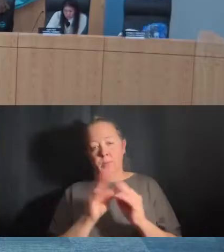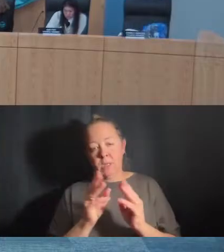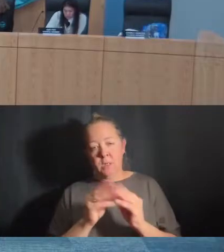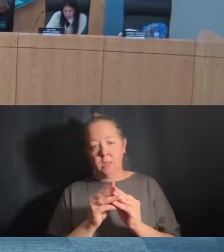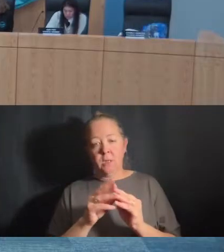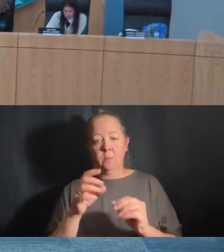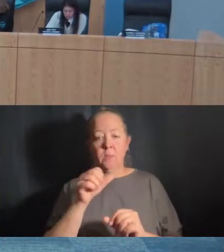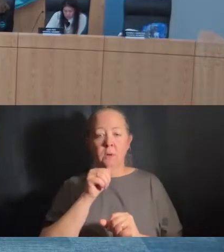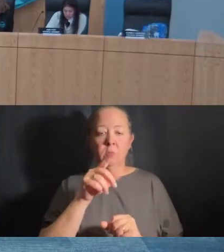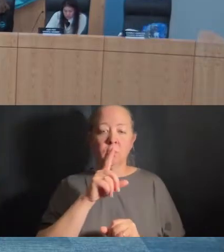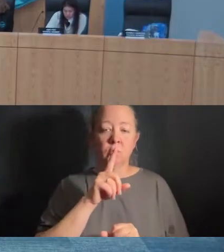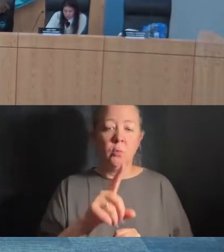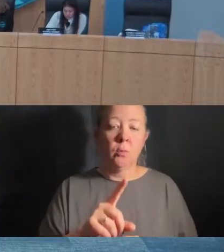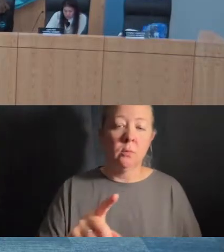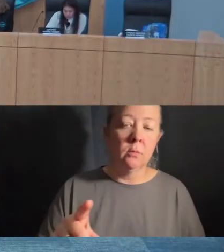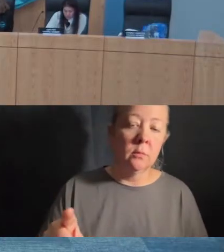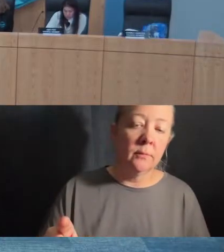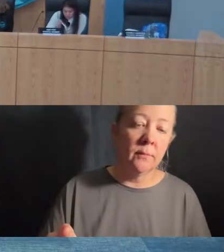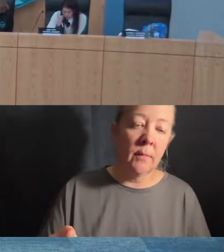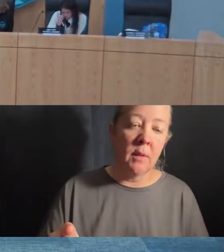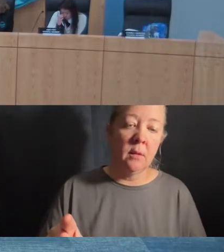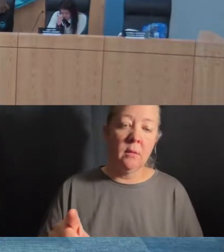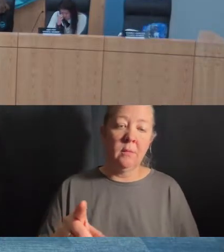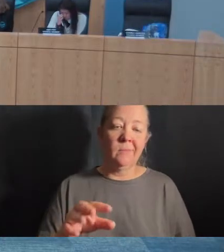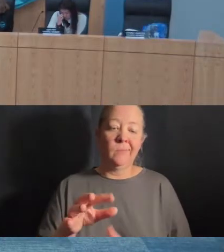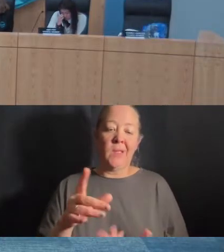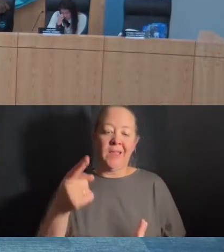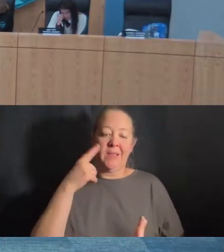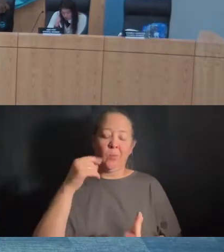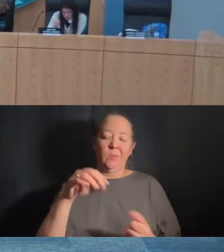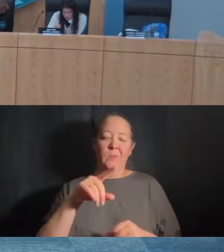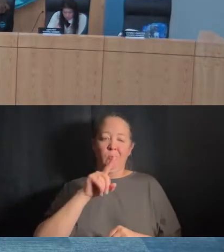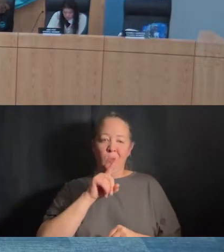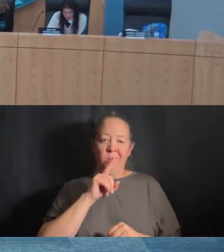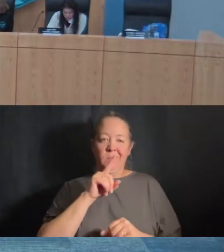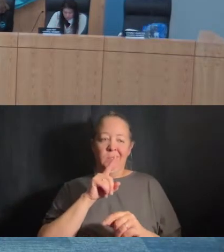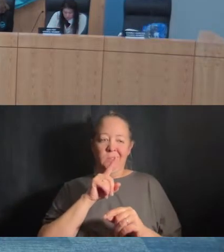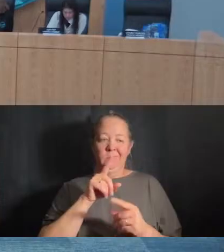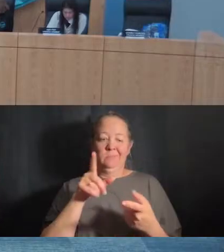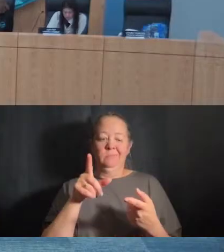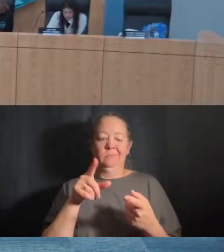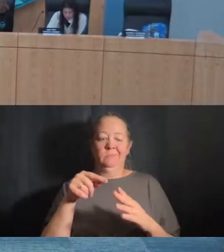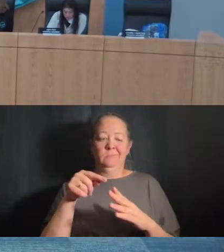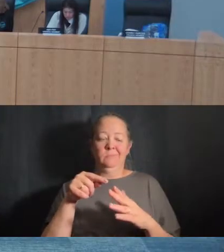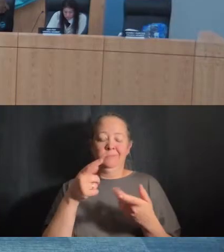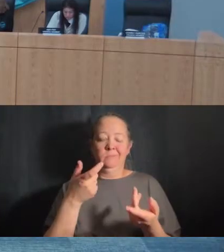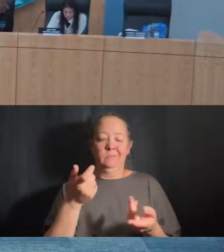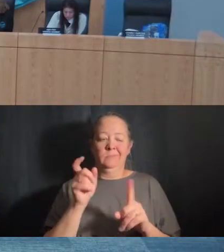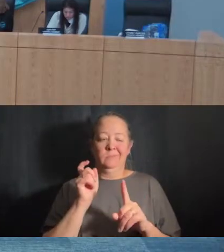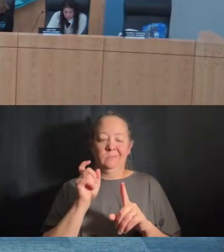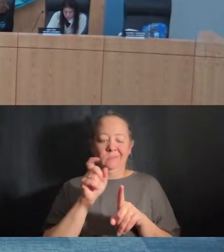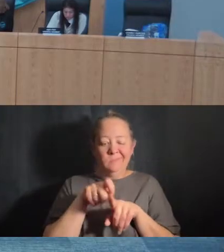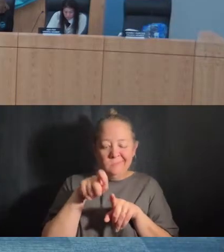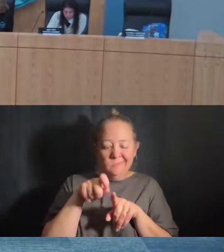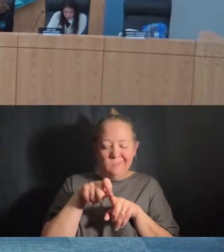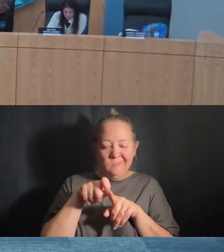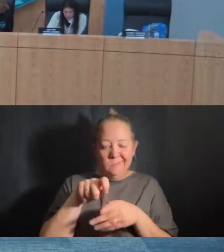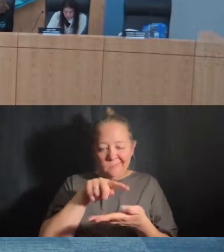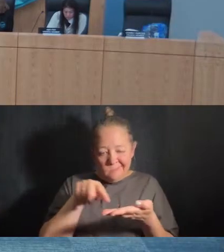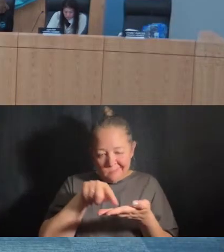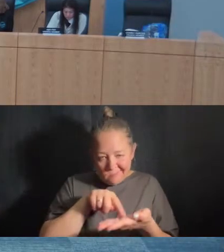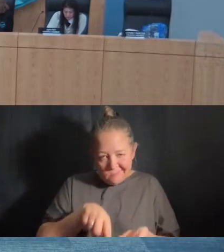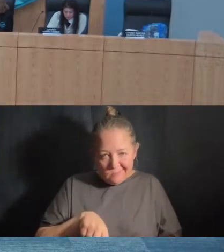would we really be nitpicking at that point. I think having a sense of scale is enough for us to make an informed